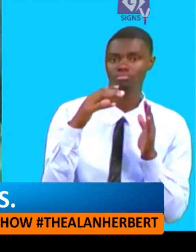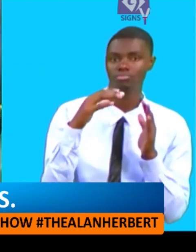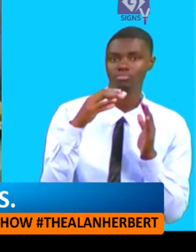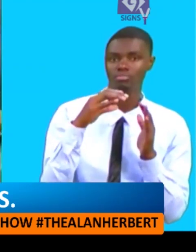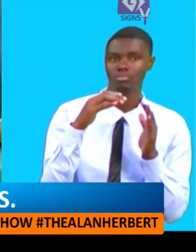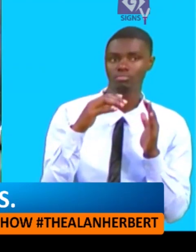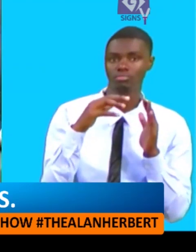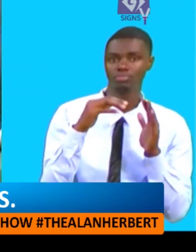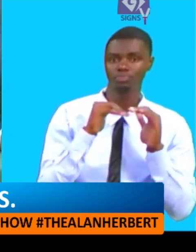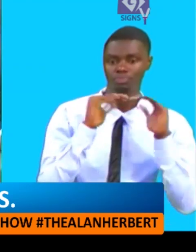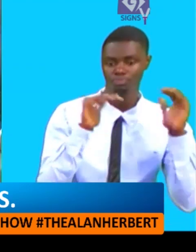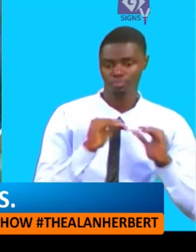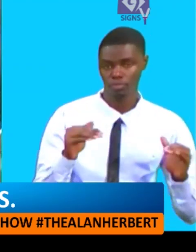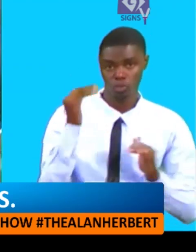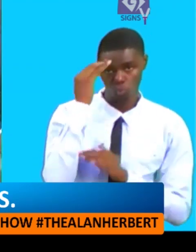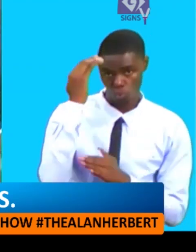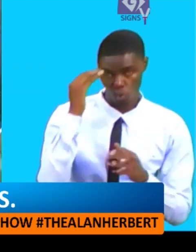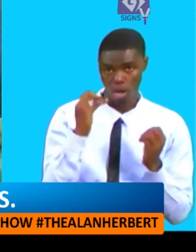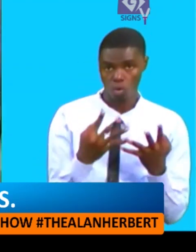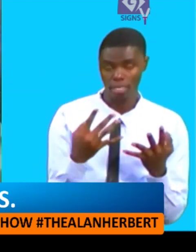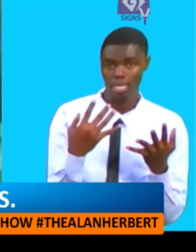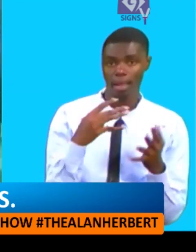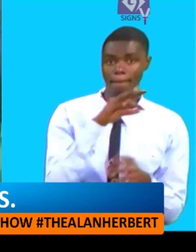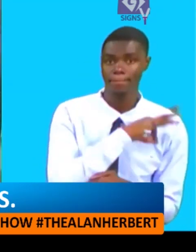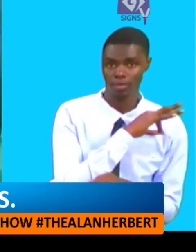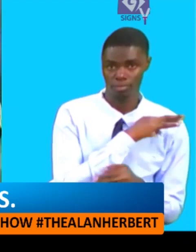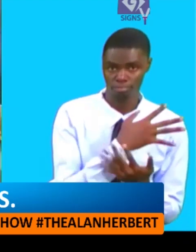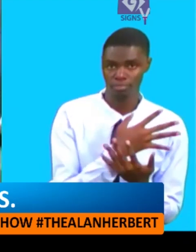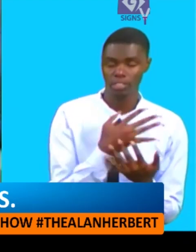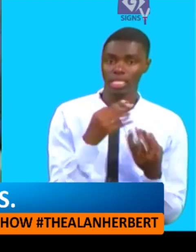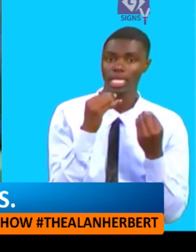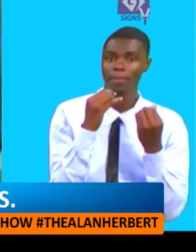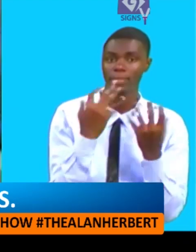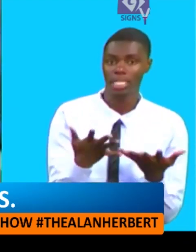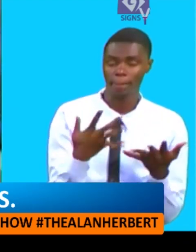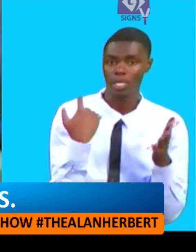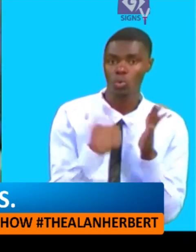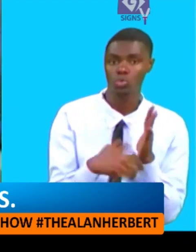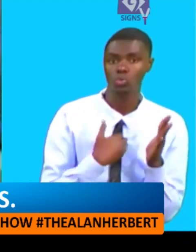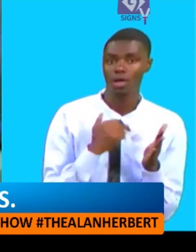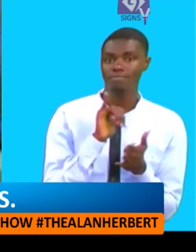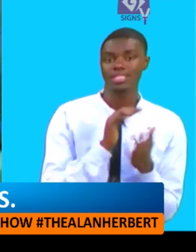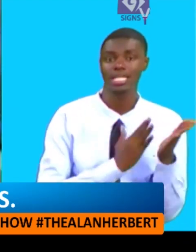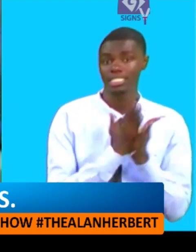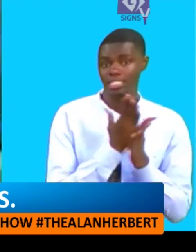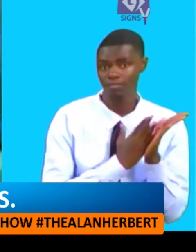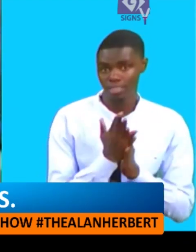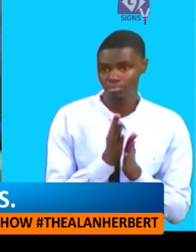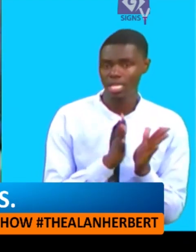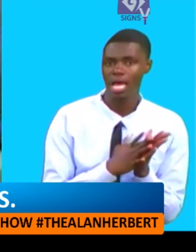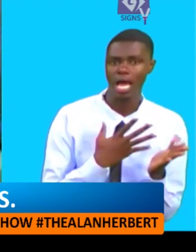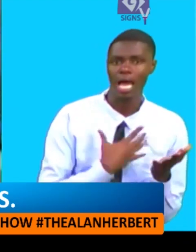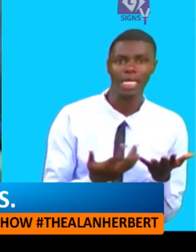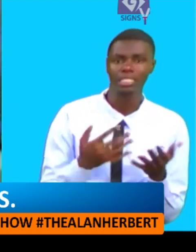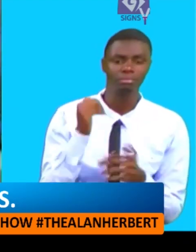use to determine what benefit to pay for, and it goes as far as how much will it cost to have that service, what is the